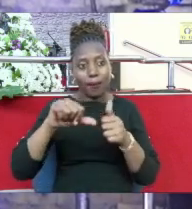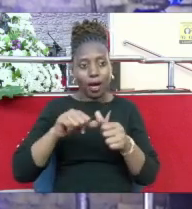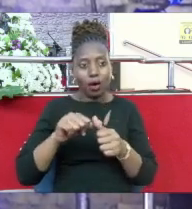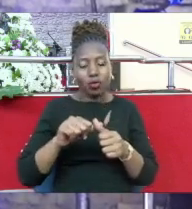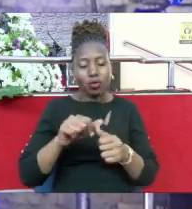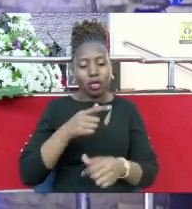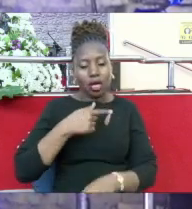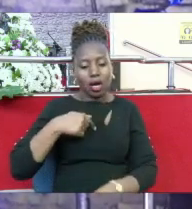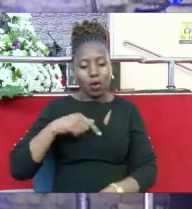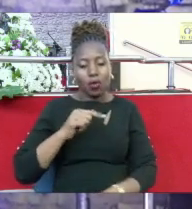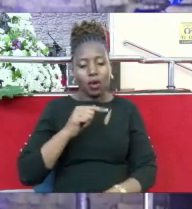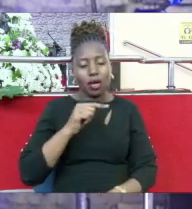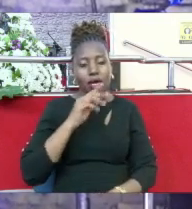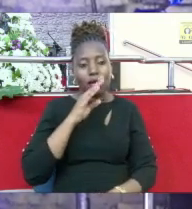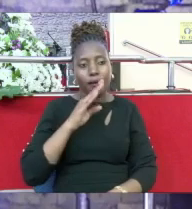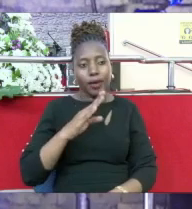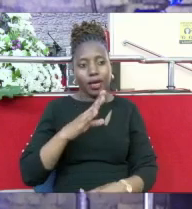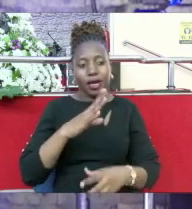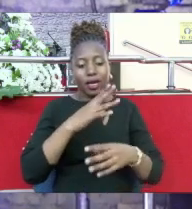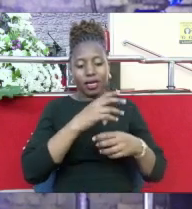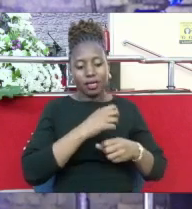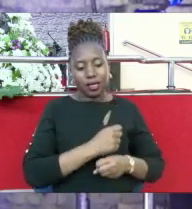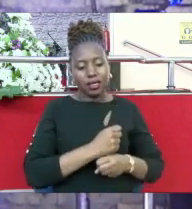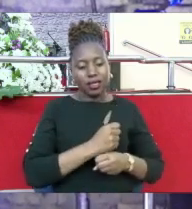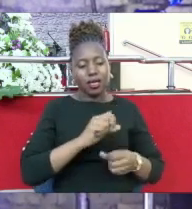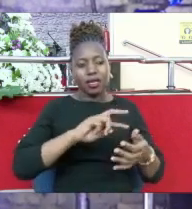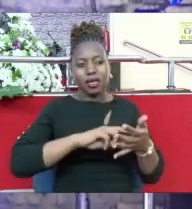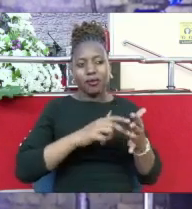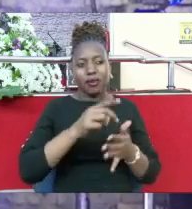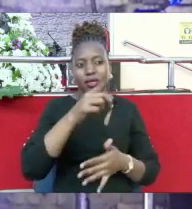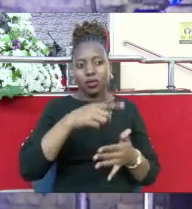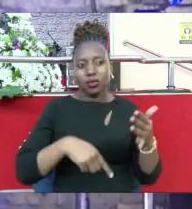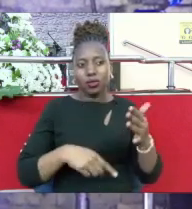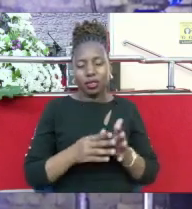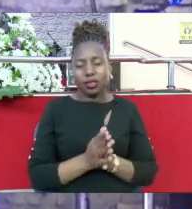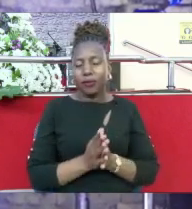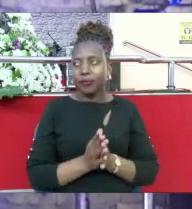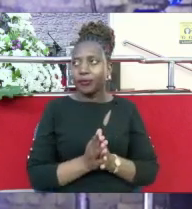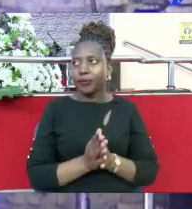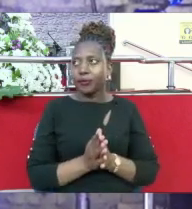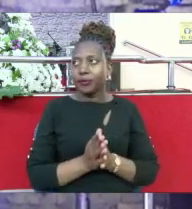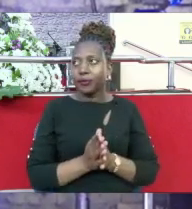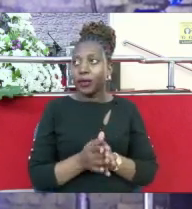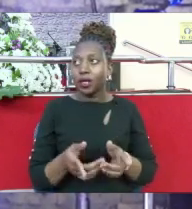Ni mambo gani tumeweza kujukumishwa juu yake? Let's look at Matthew